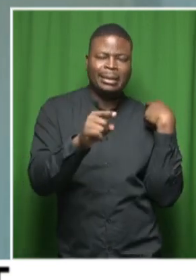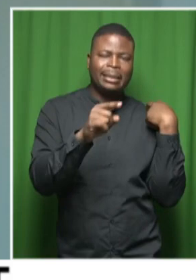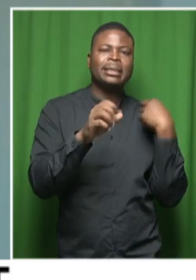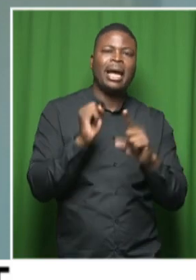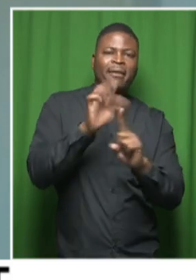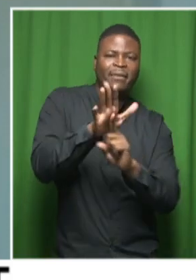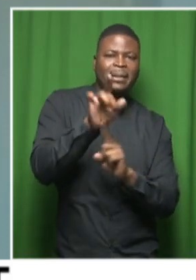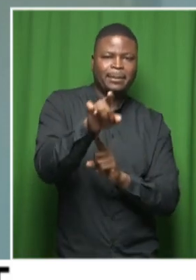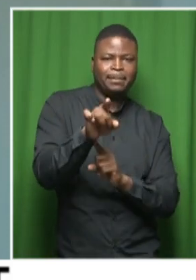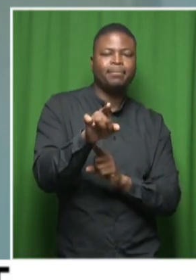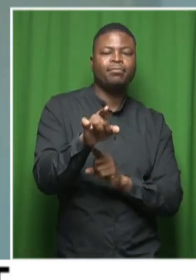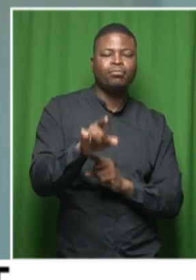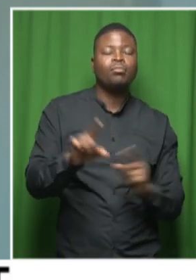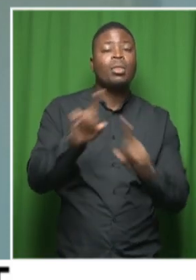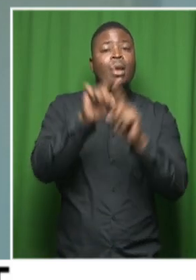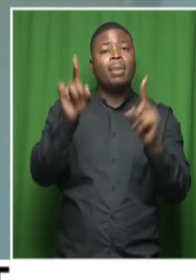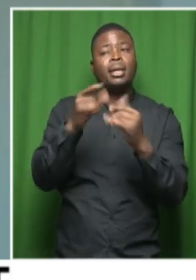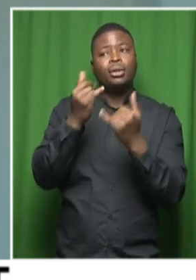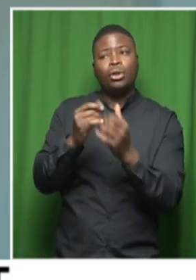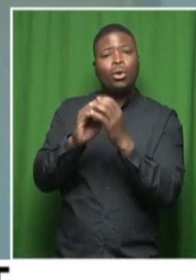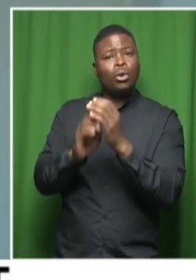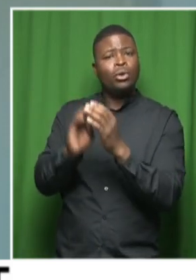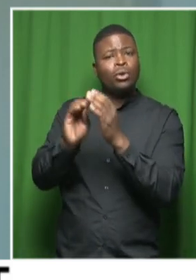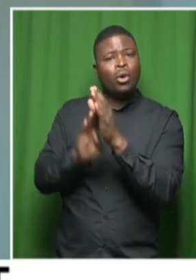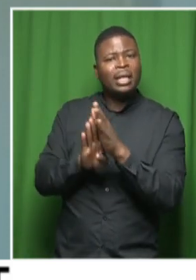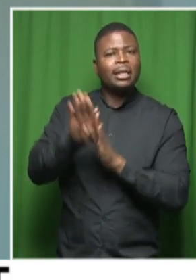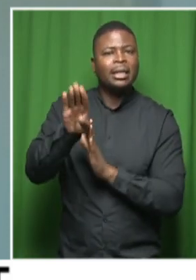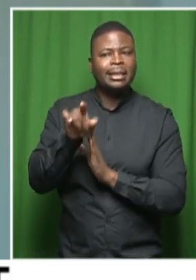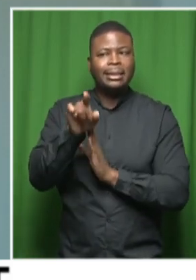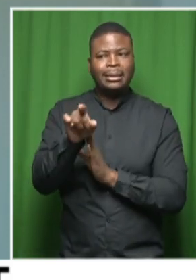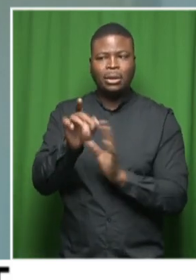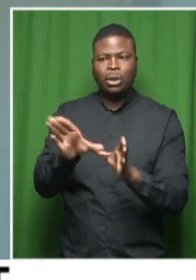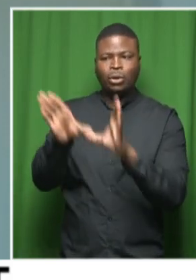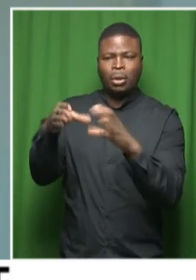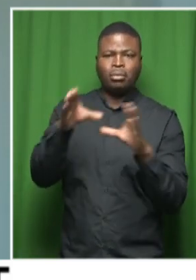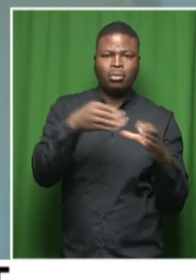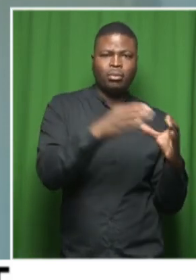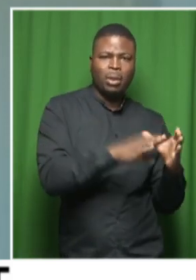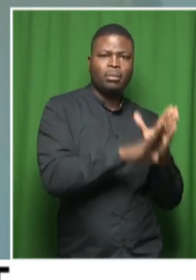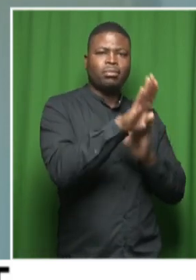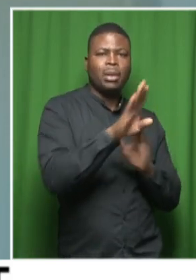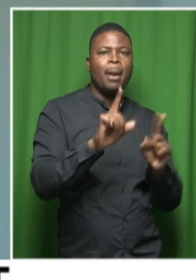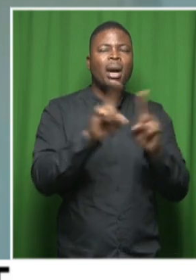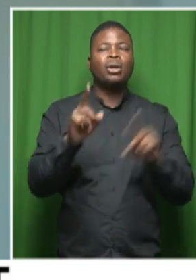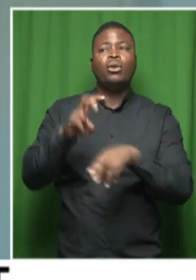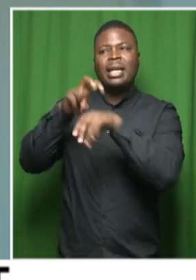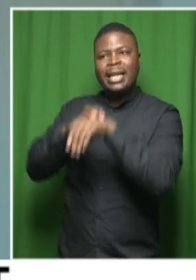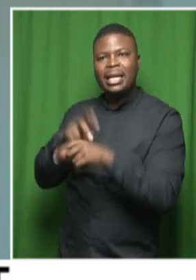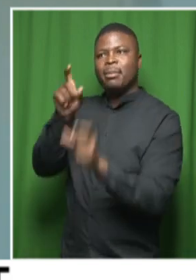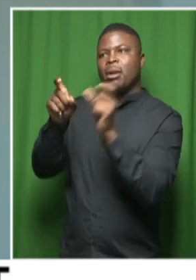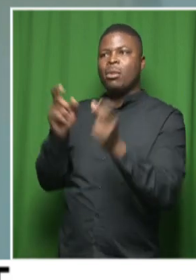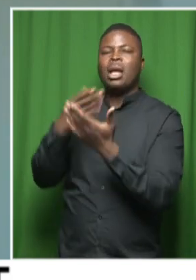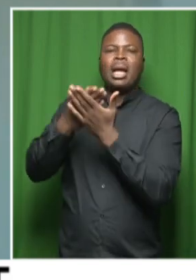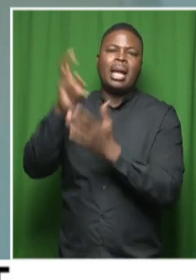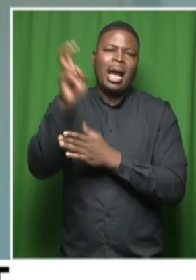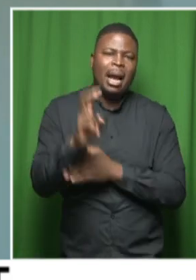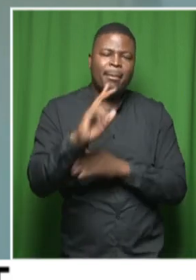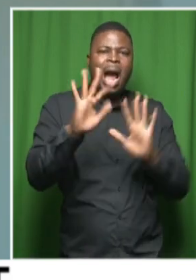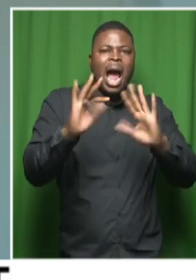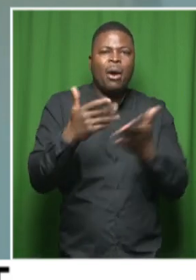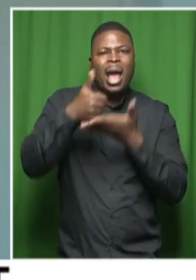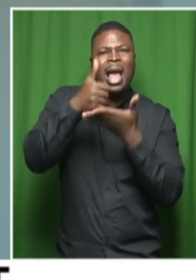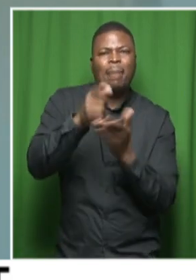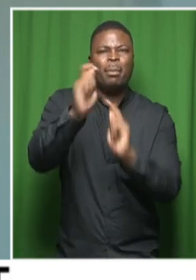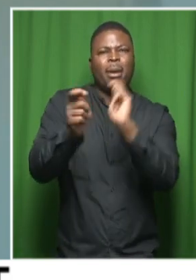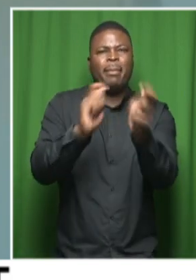to increase your industrial development spending, you need private sector into the party. But that private sector has to be driven by